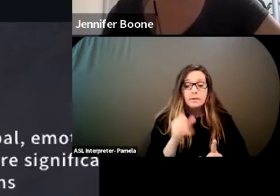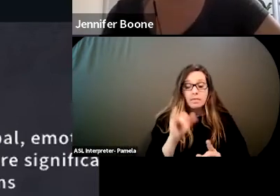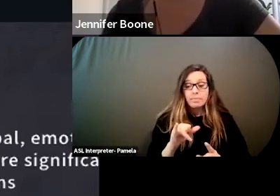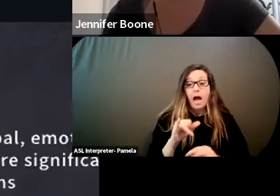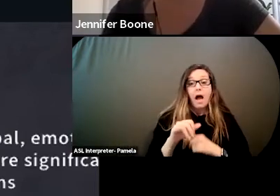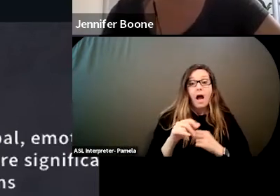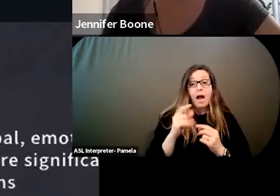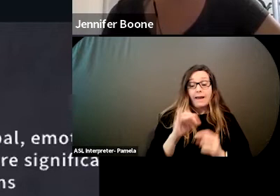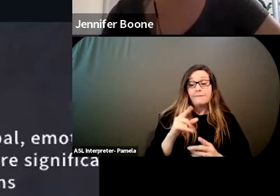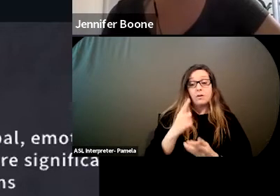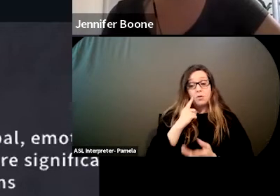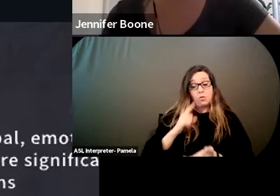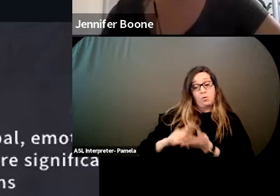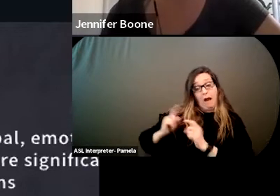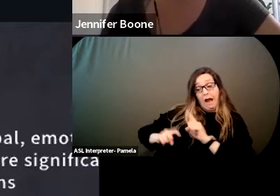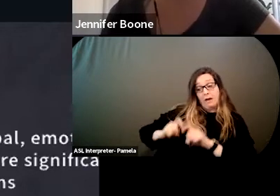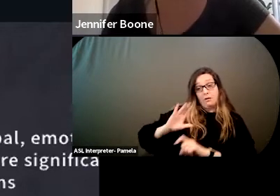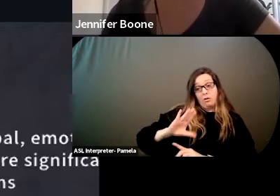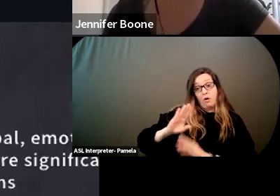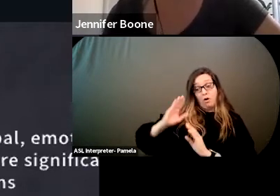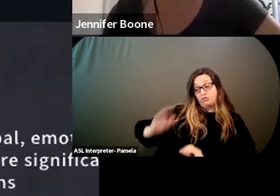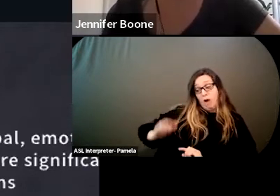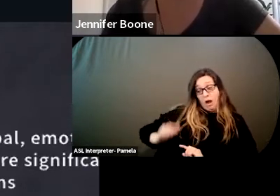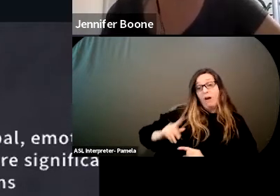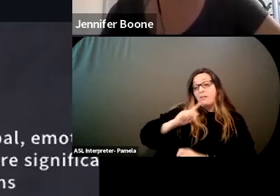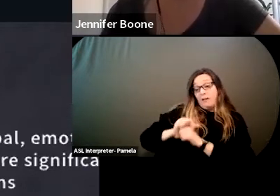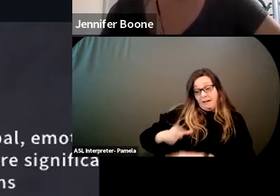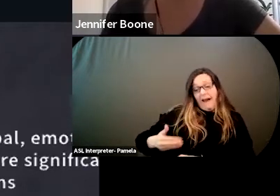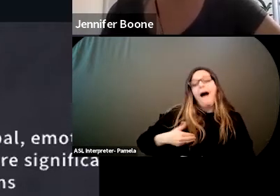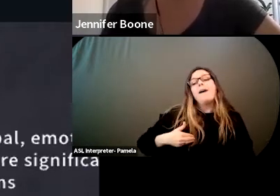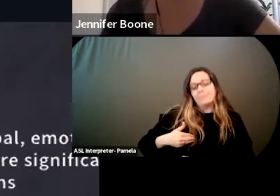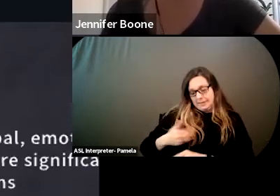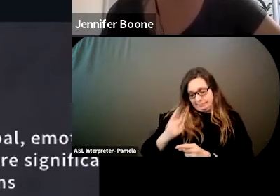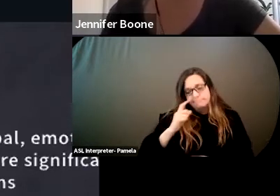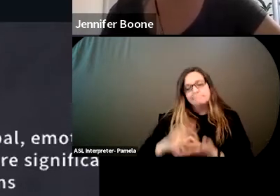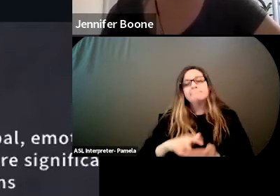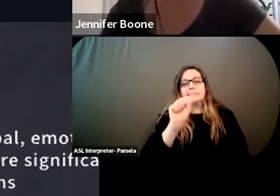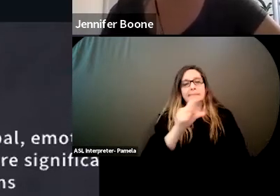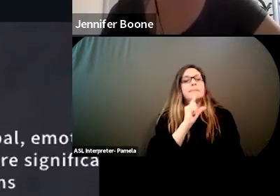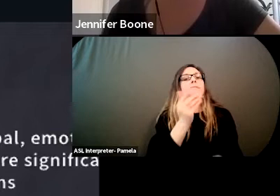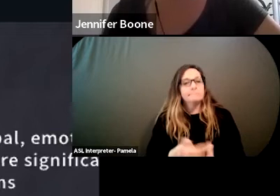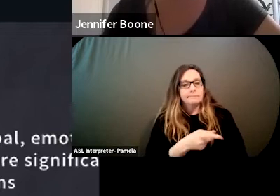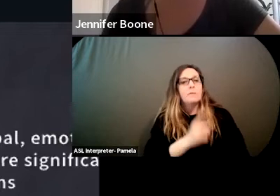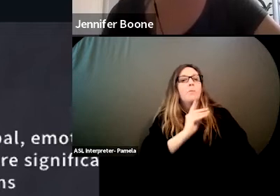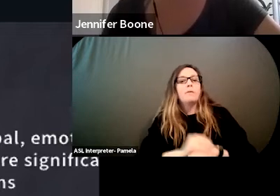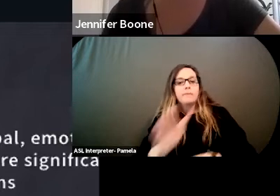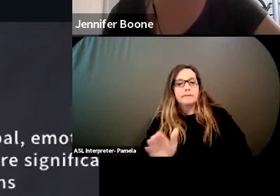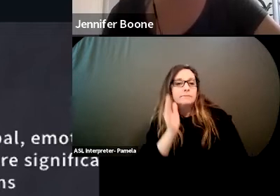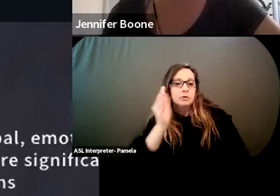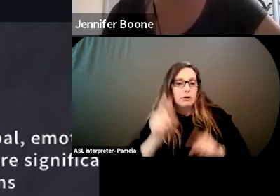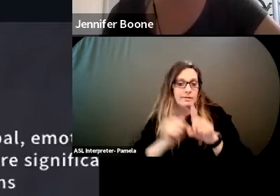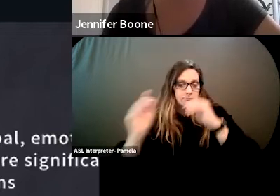types of IPV. It is clear, therefore, that experiencing anti-LGBT violence as a child is a significant